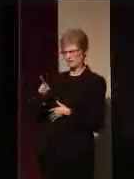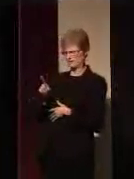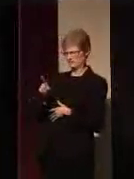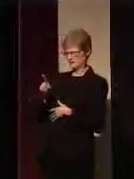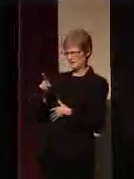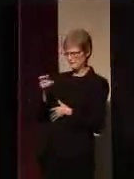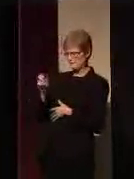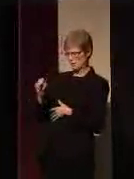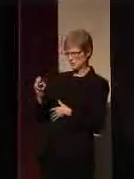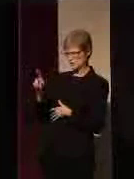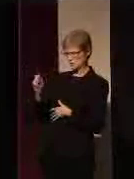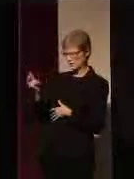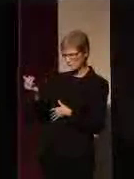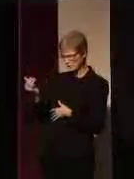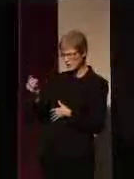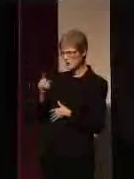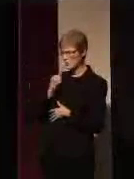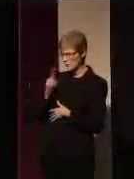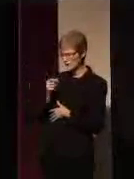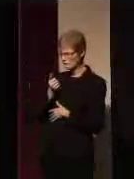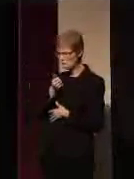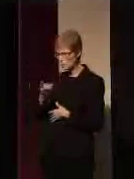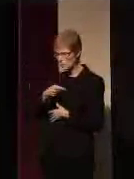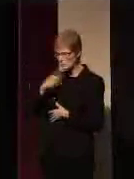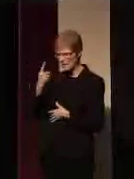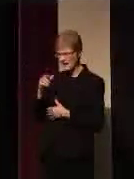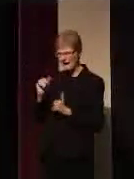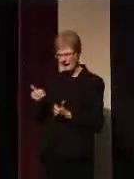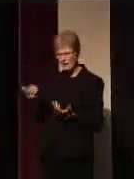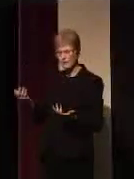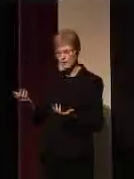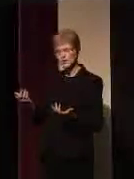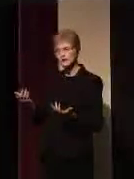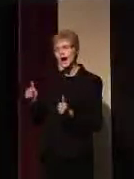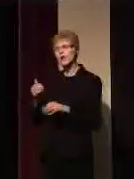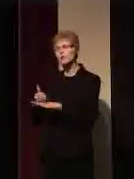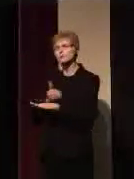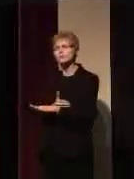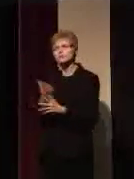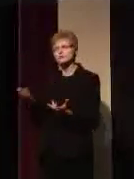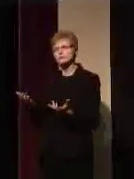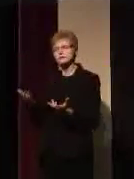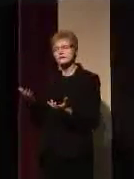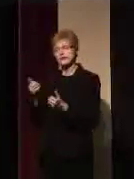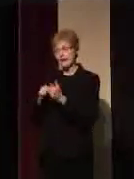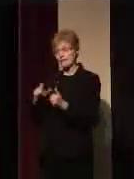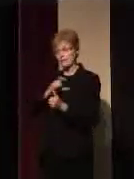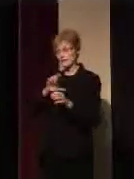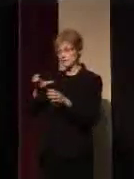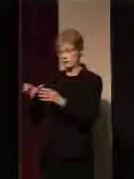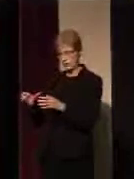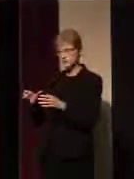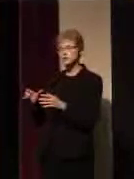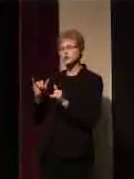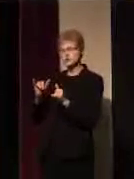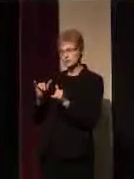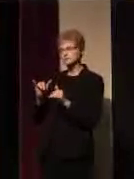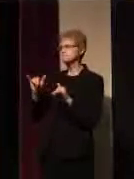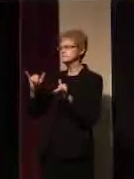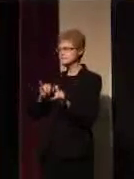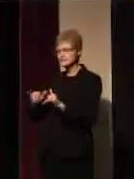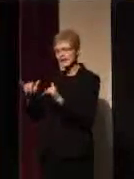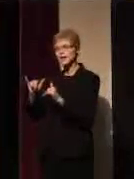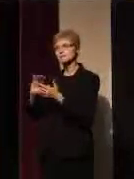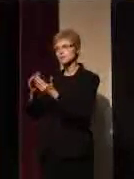Ferguson? And what can we do to improve the issue of, so that I believe every police force in America should reflect the community that it serves?